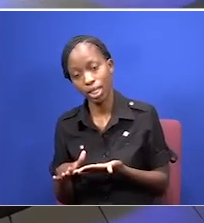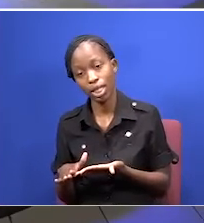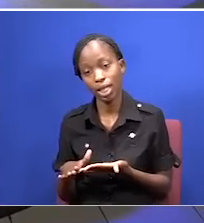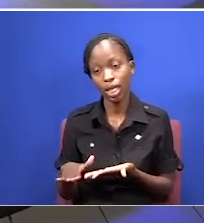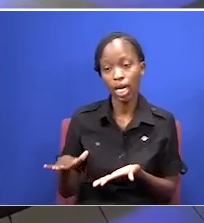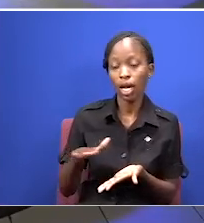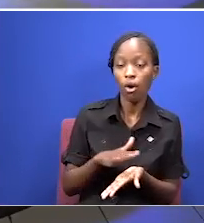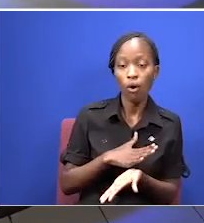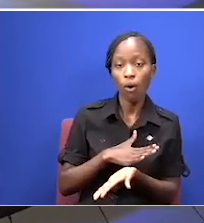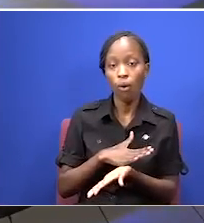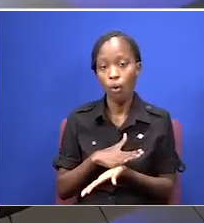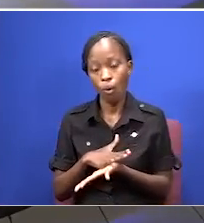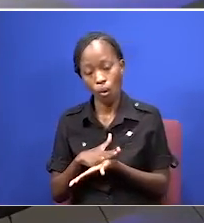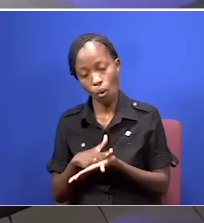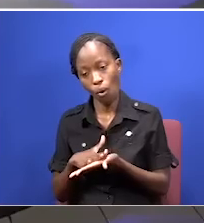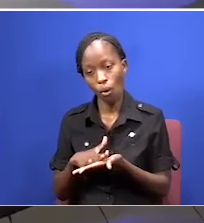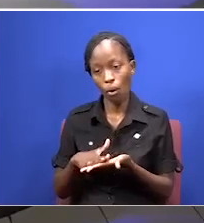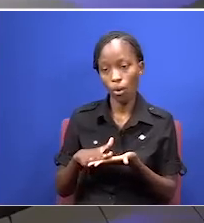we bow before